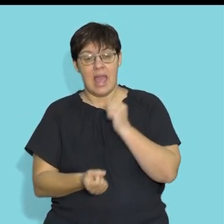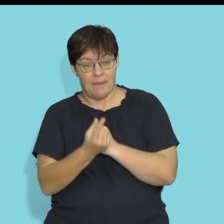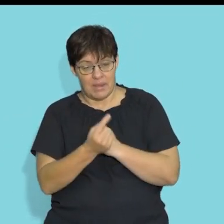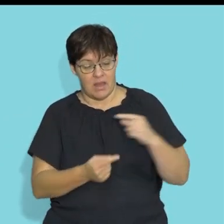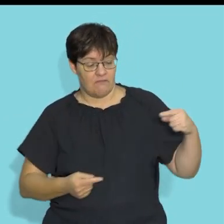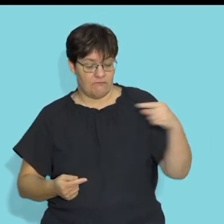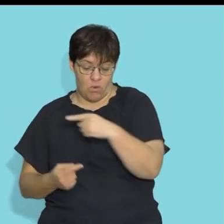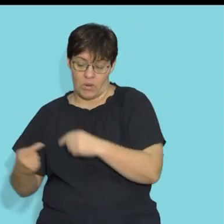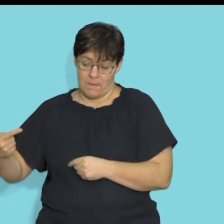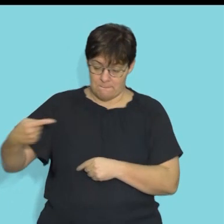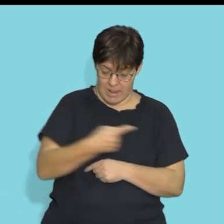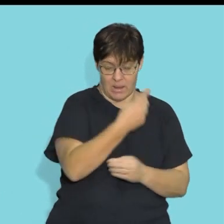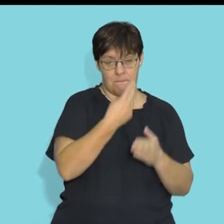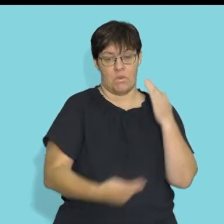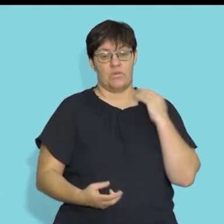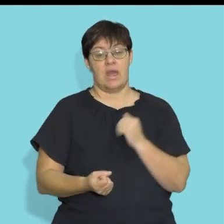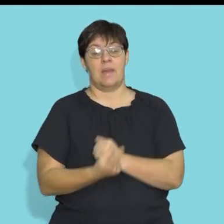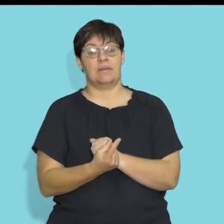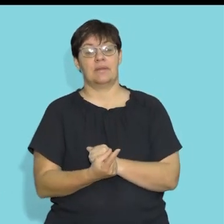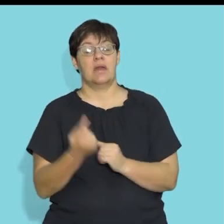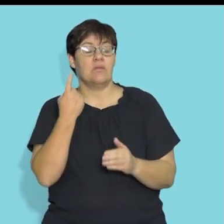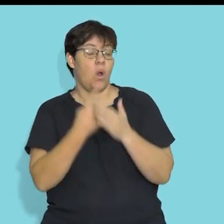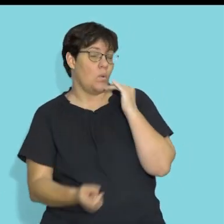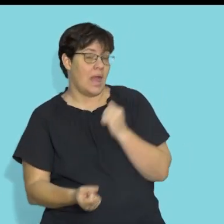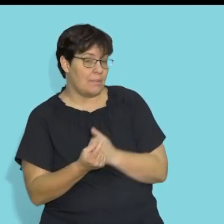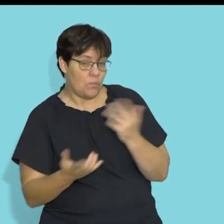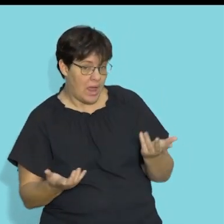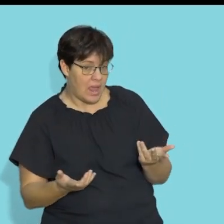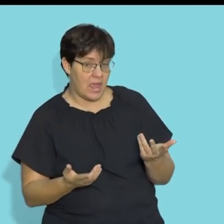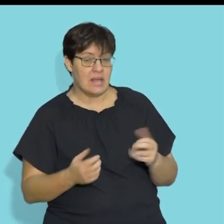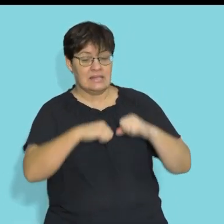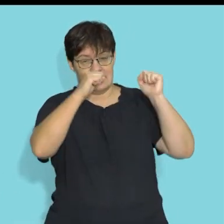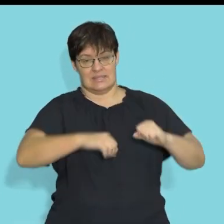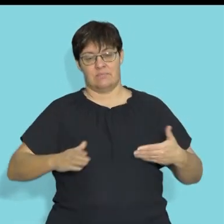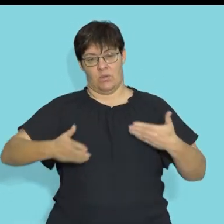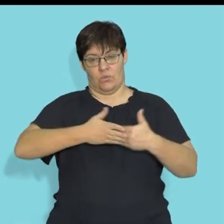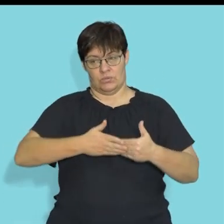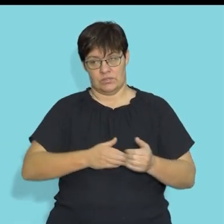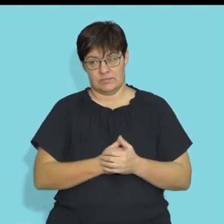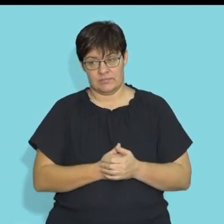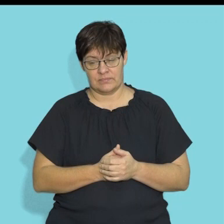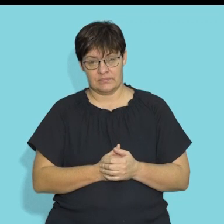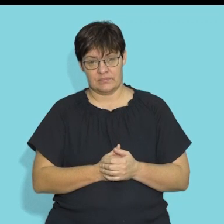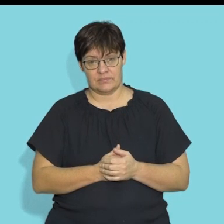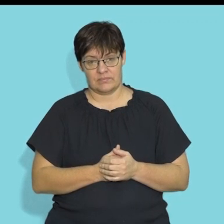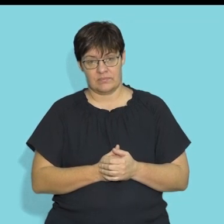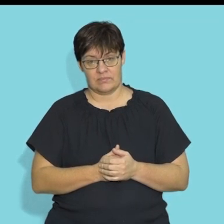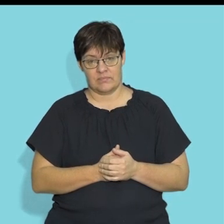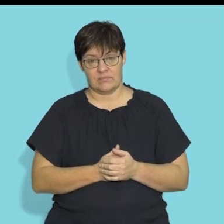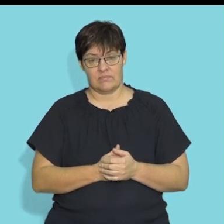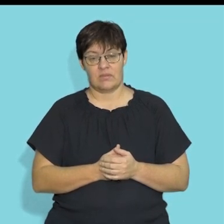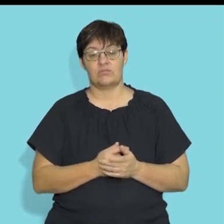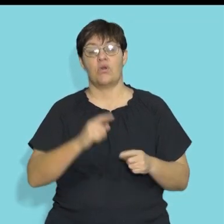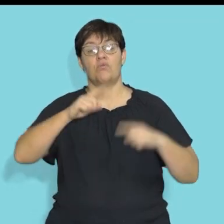reversible reaction, and it will only happen in a closed system. So the rate